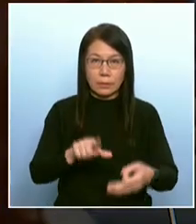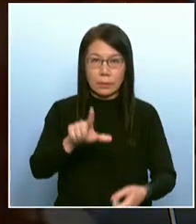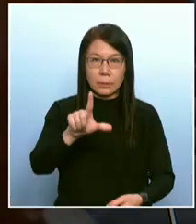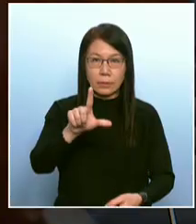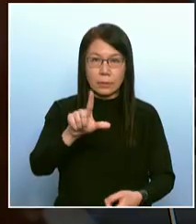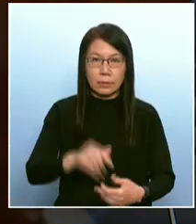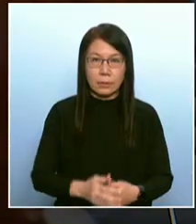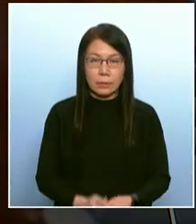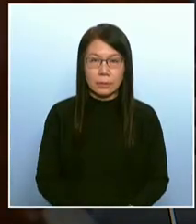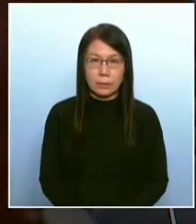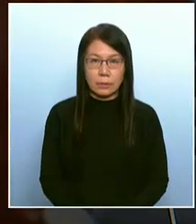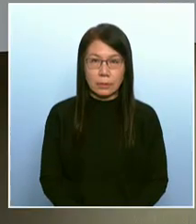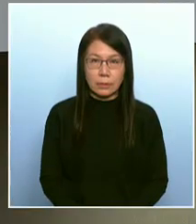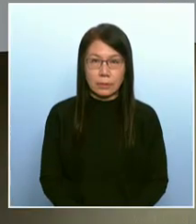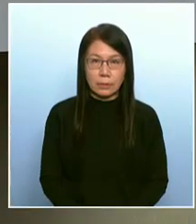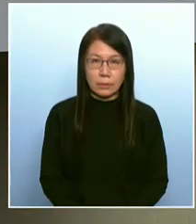Starry Lee.